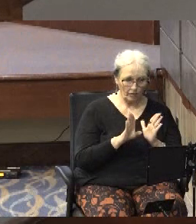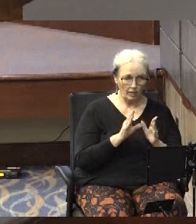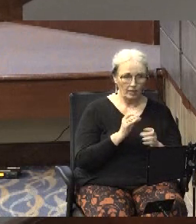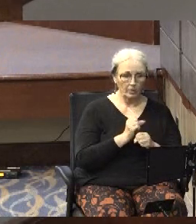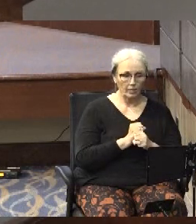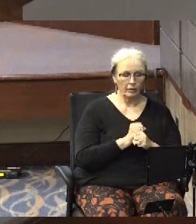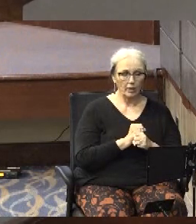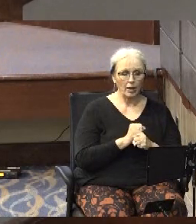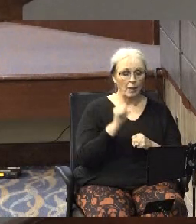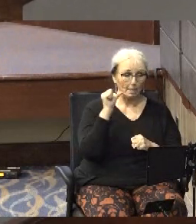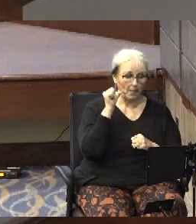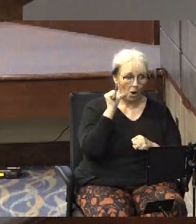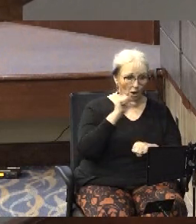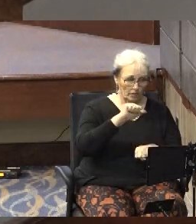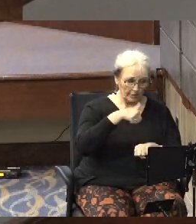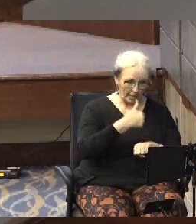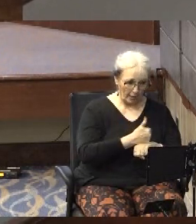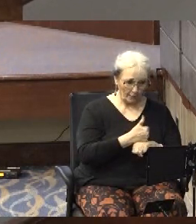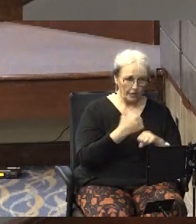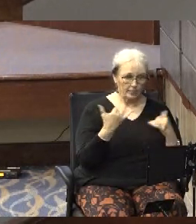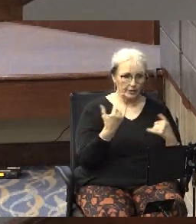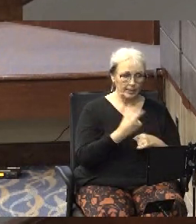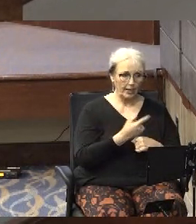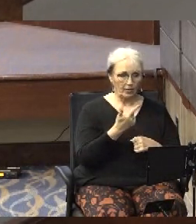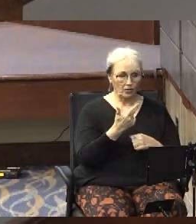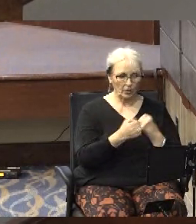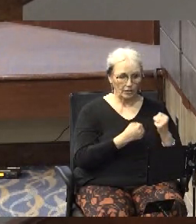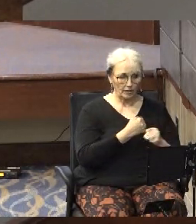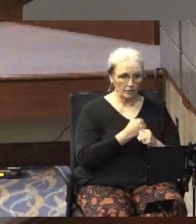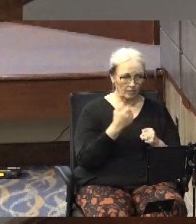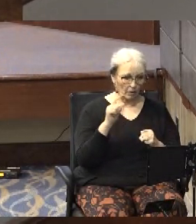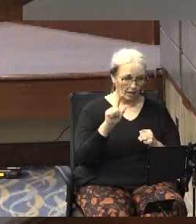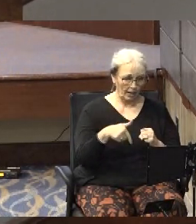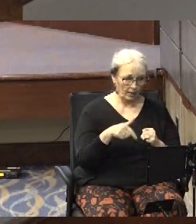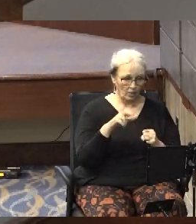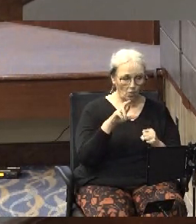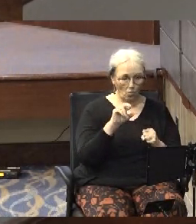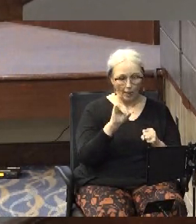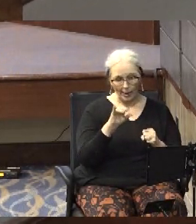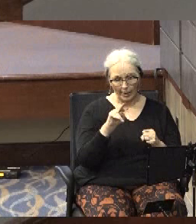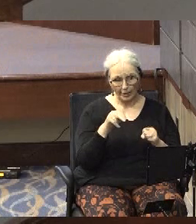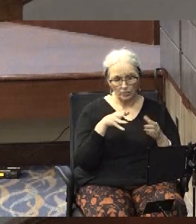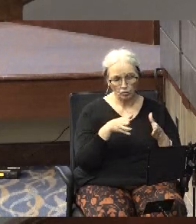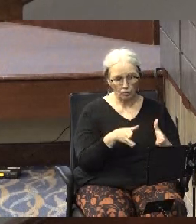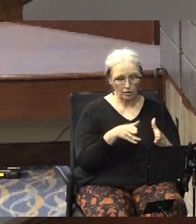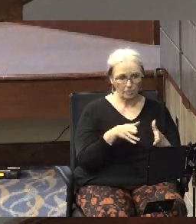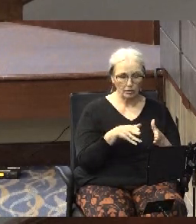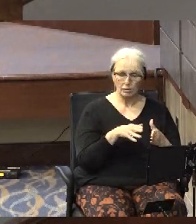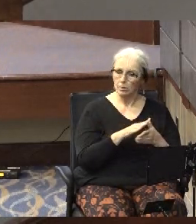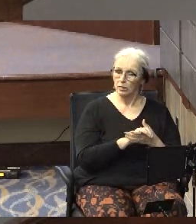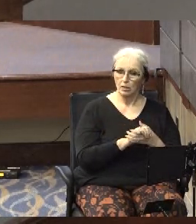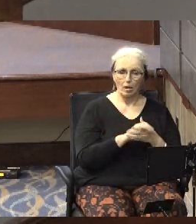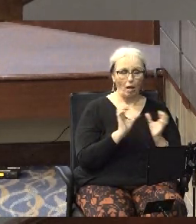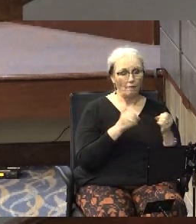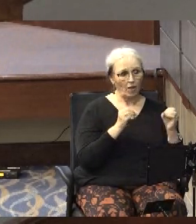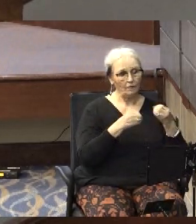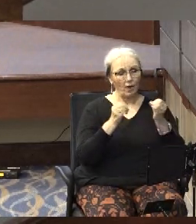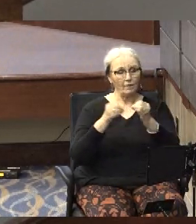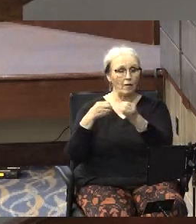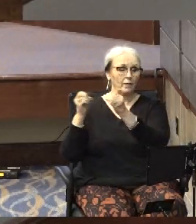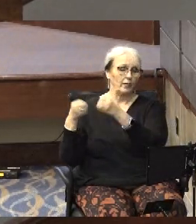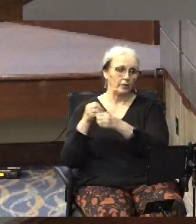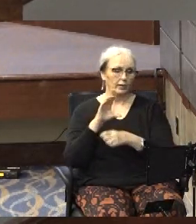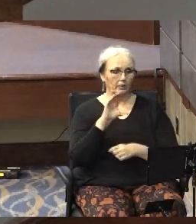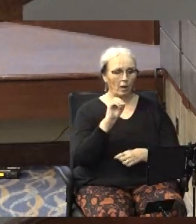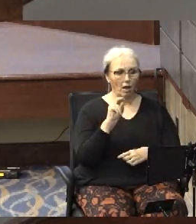in. And today, 13 years later, Rainy Street is nothing but 30 to 60 story office and condo